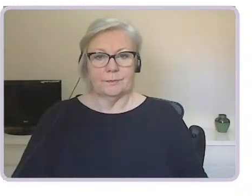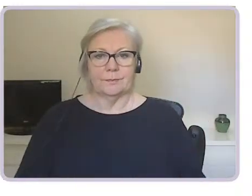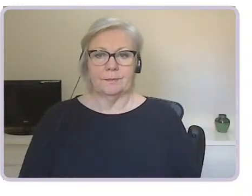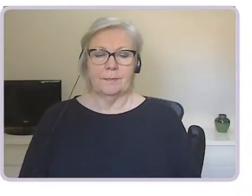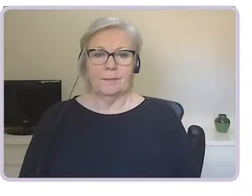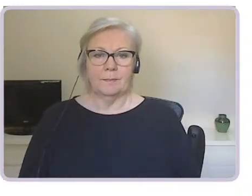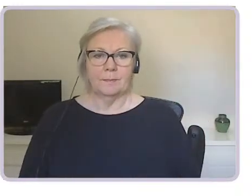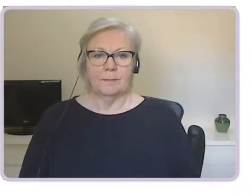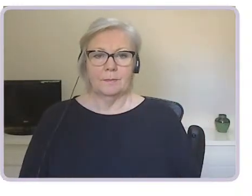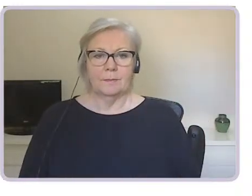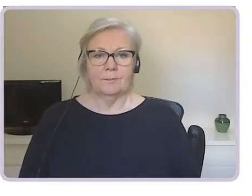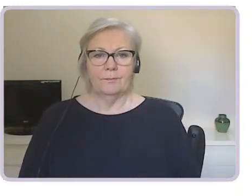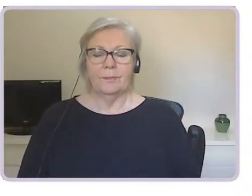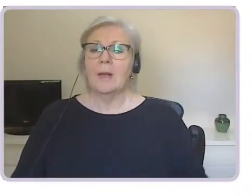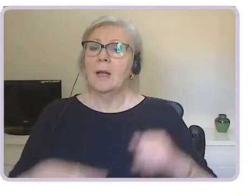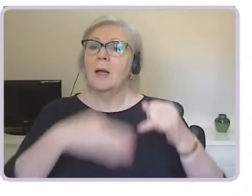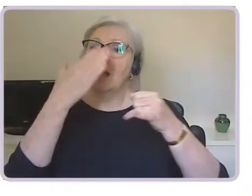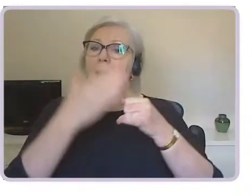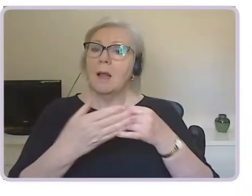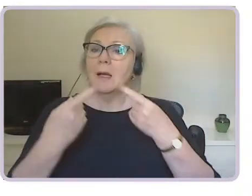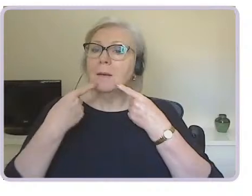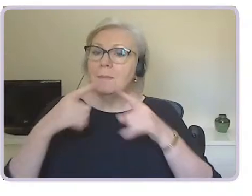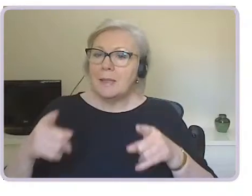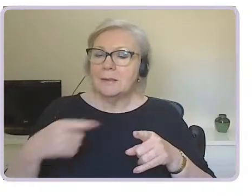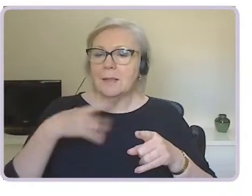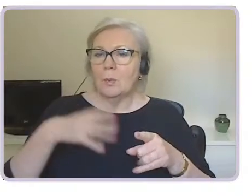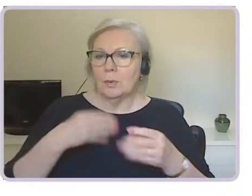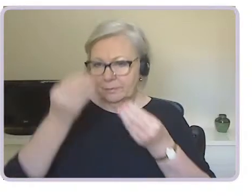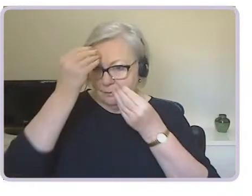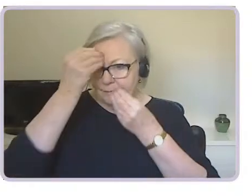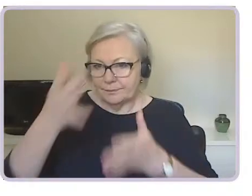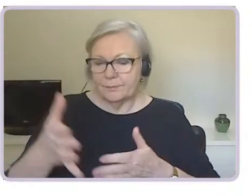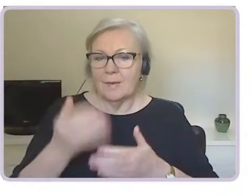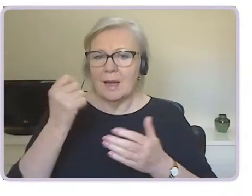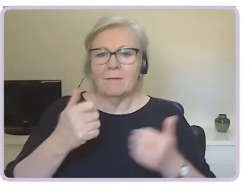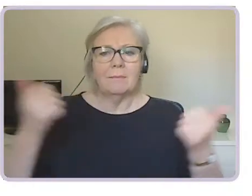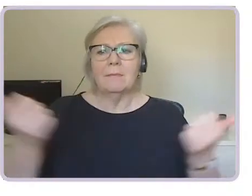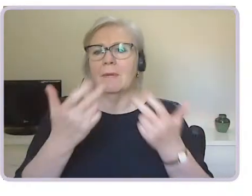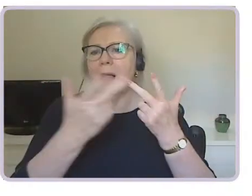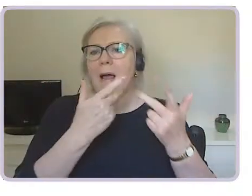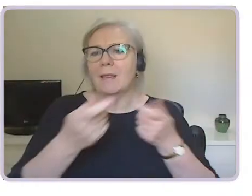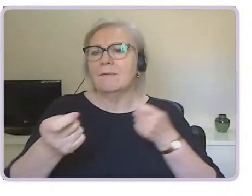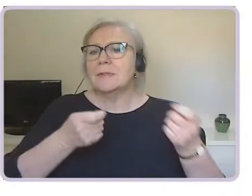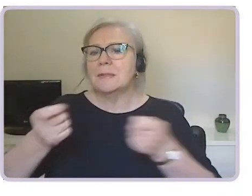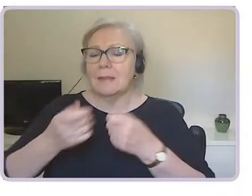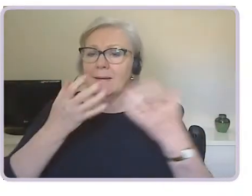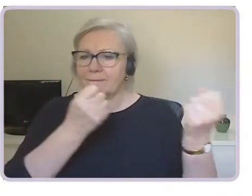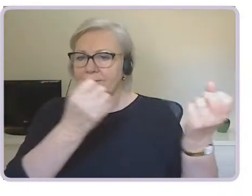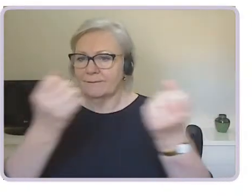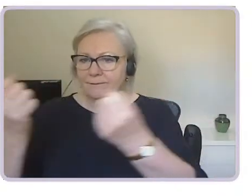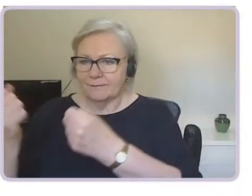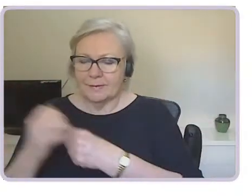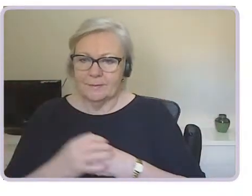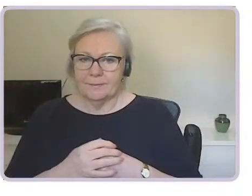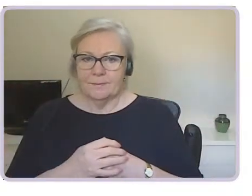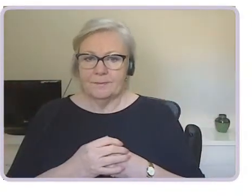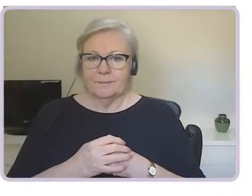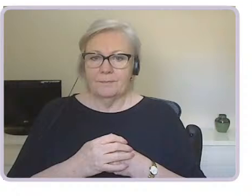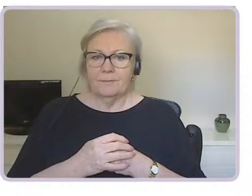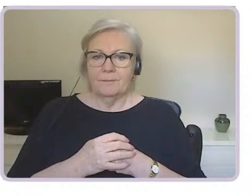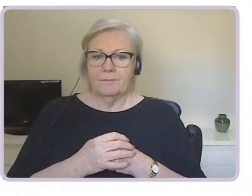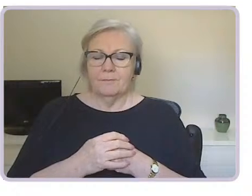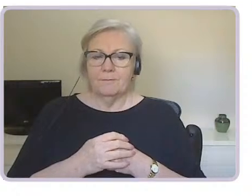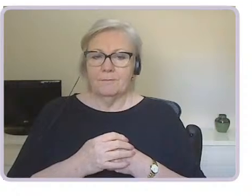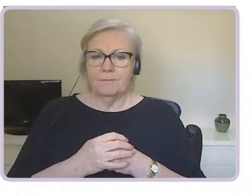The last messages I suppose I want to leave you with is that there's lots of other facilitators in this process. And throughout our learnings, we're honing in